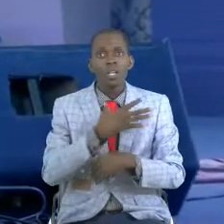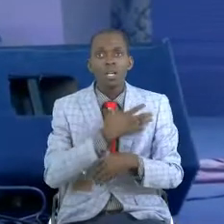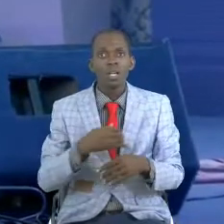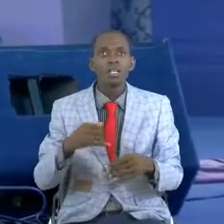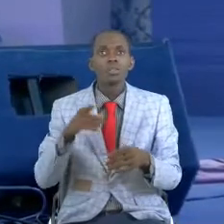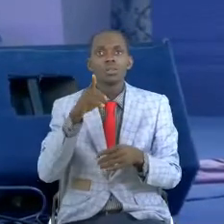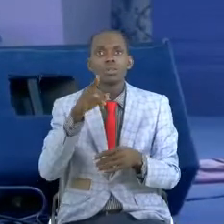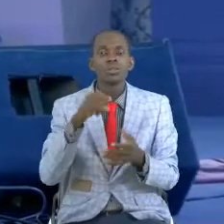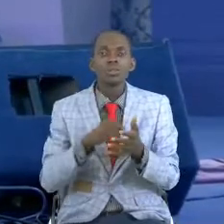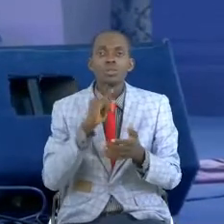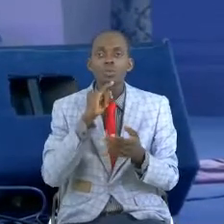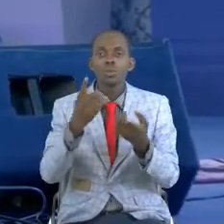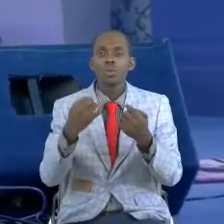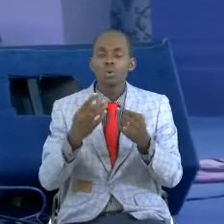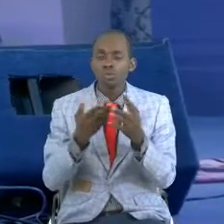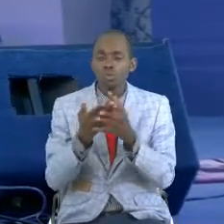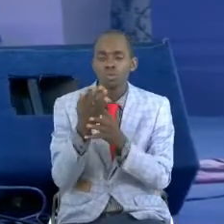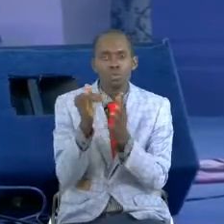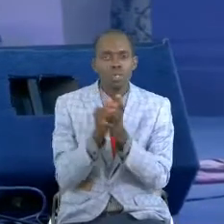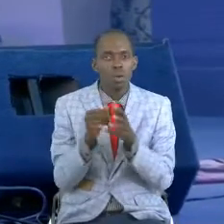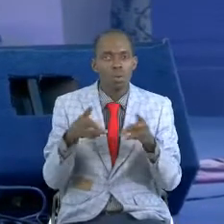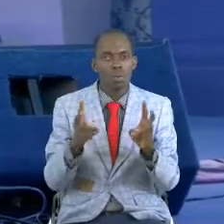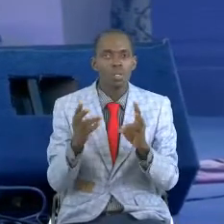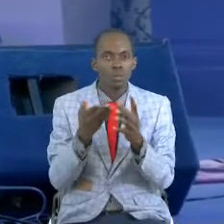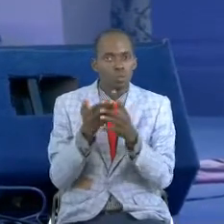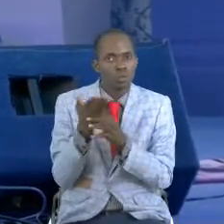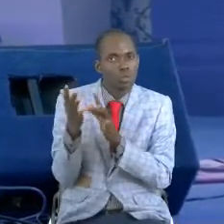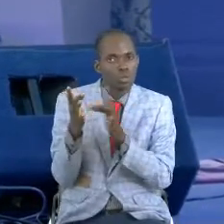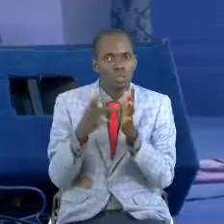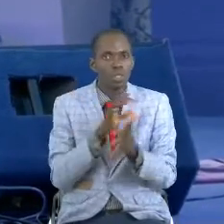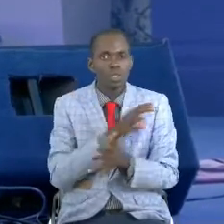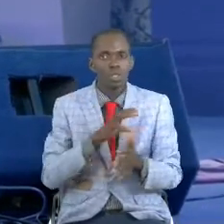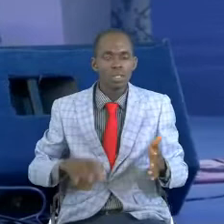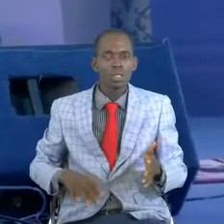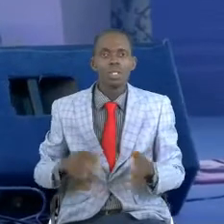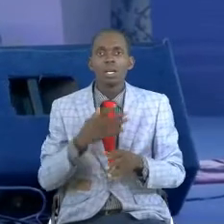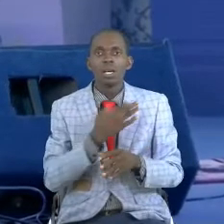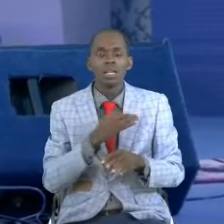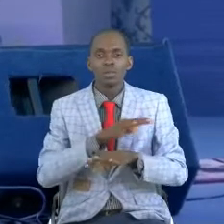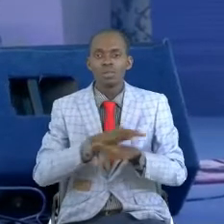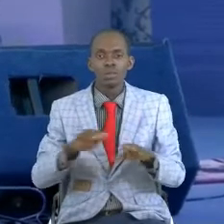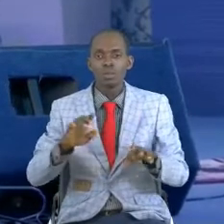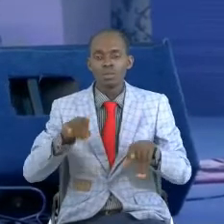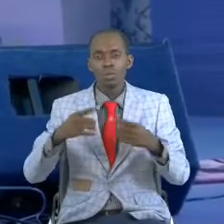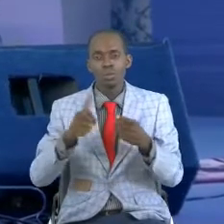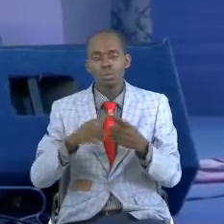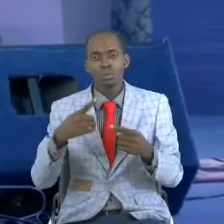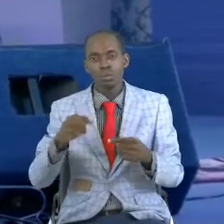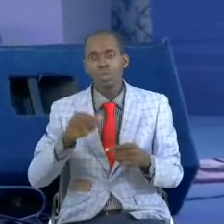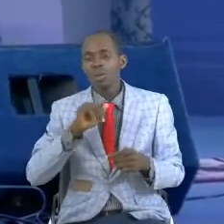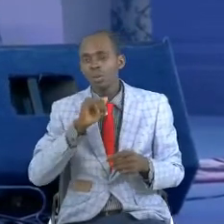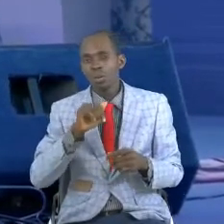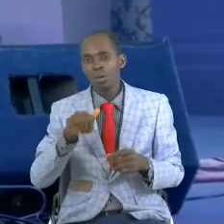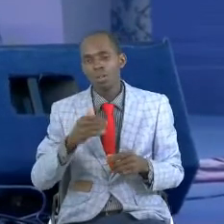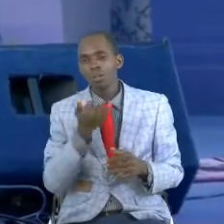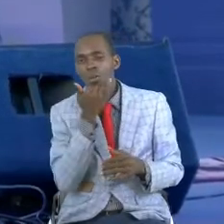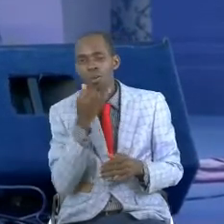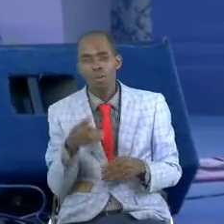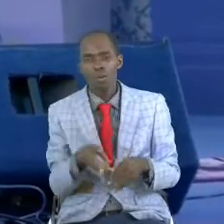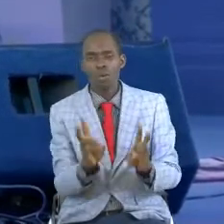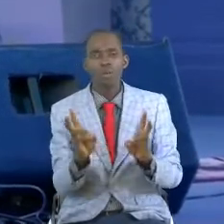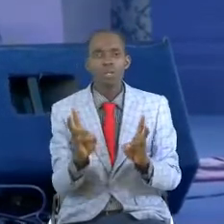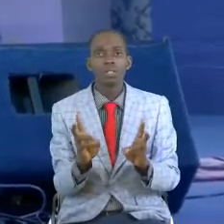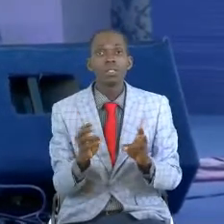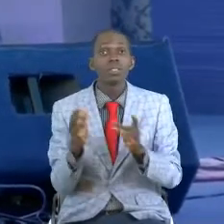way, through Jesus Christ. And don't take a bypass. You don't take another corner. Jesus is